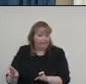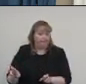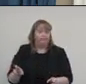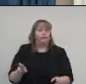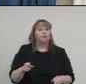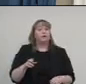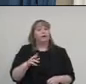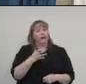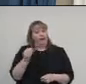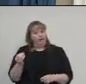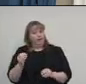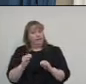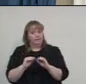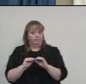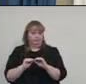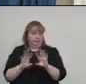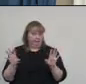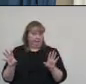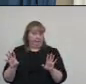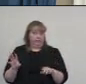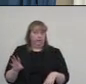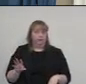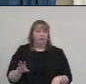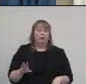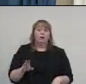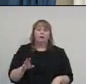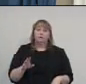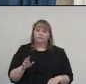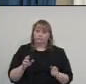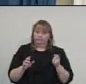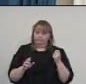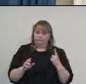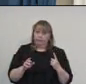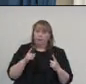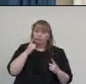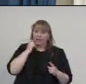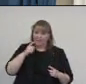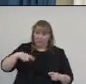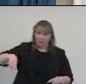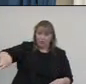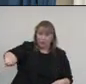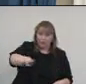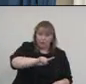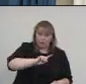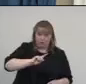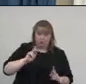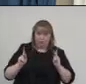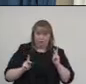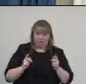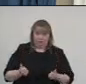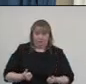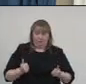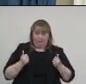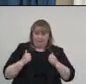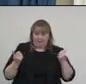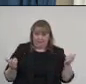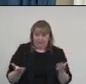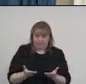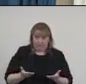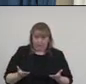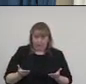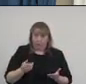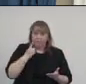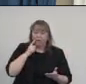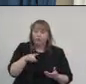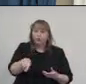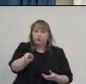of the determining factors that LEAP is going to use in order to determine how quickly we can move into phase 1 so that every county has a